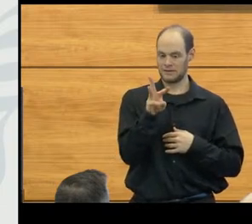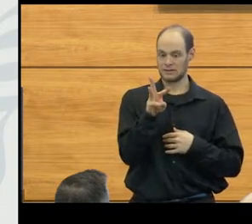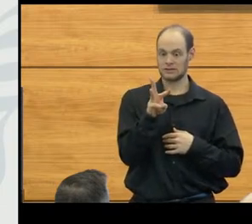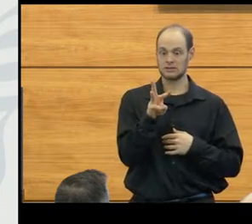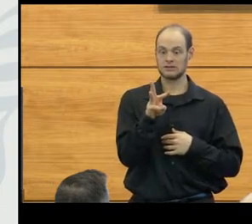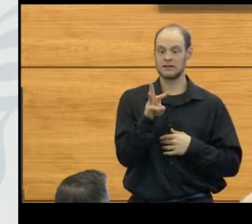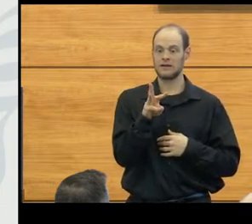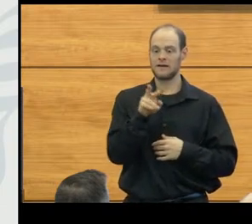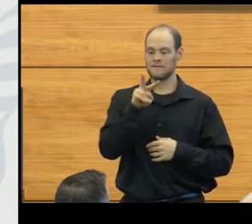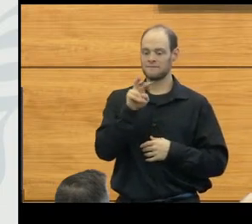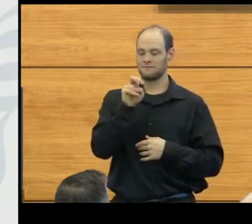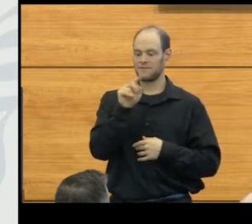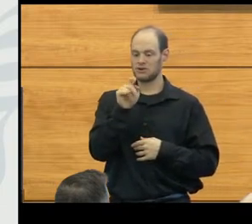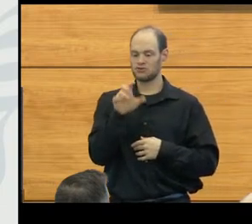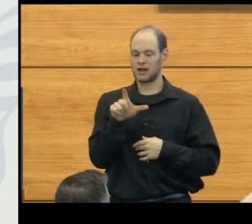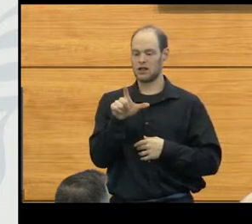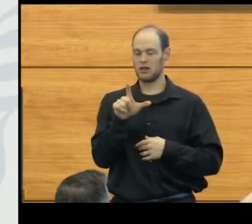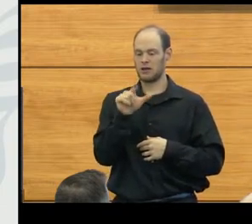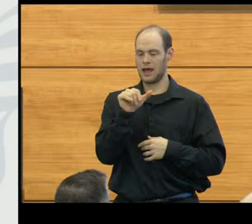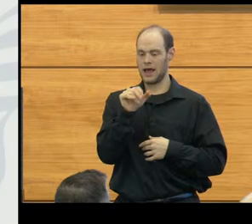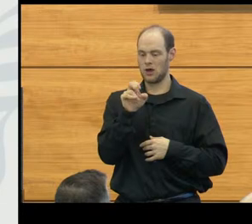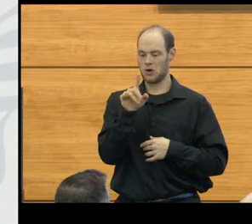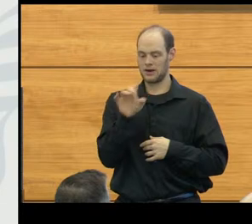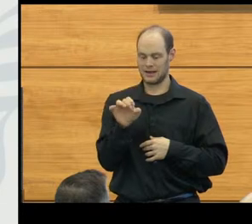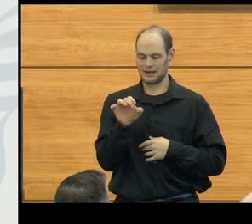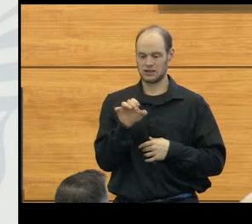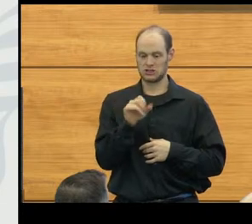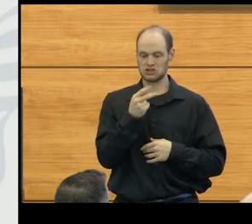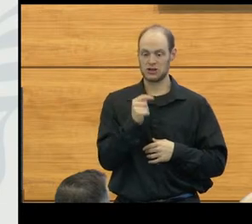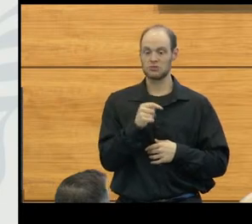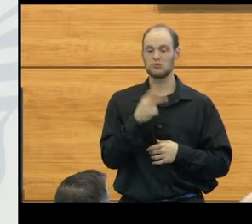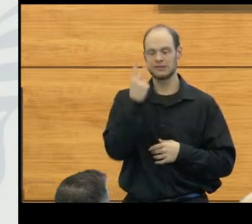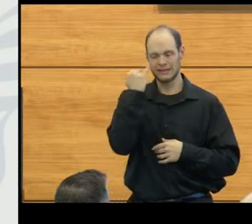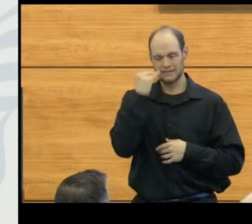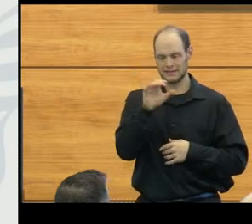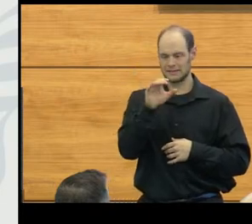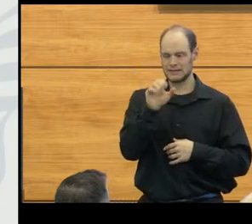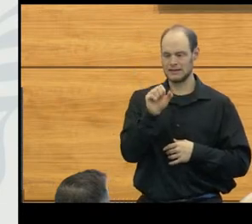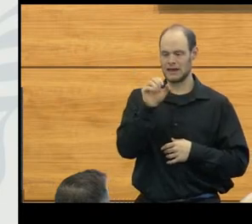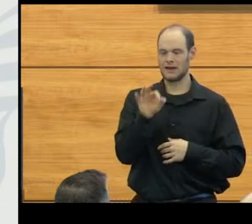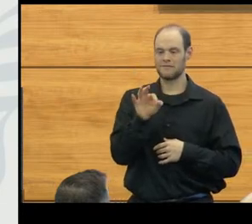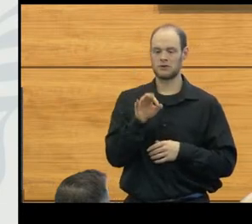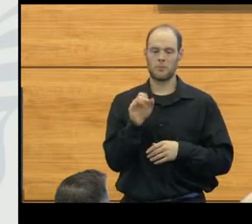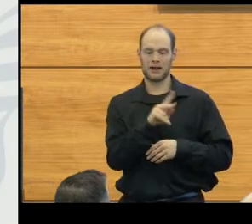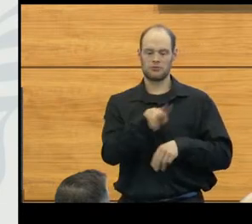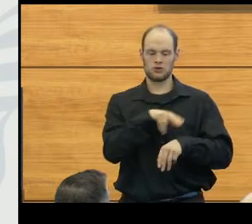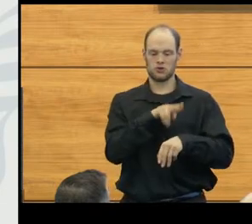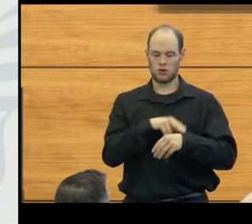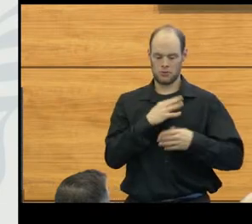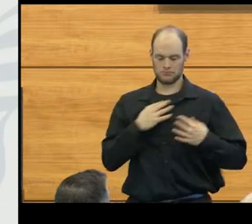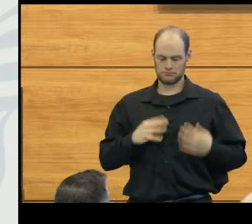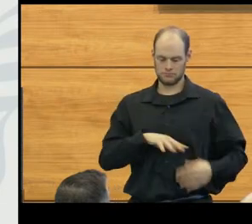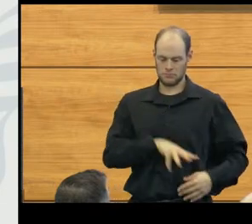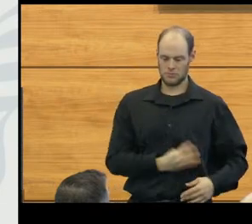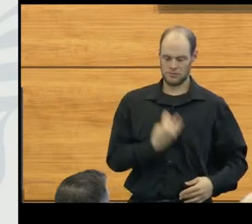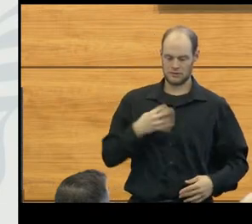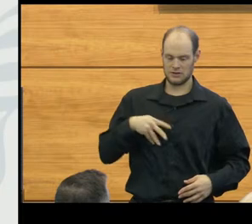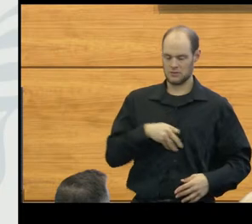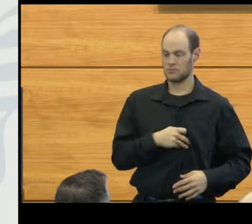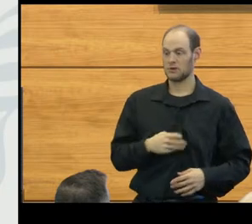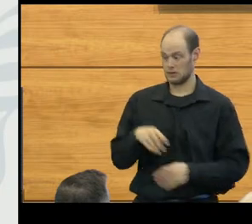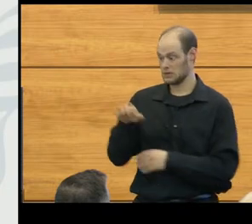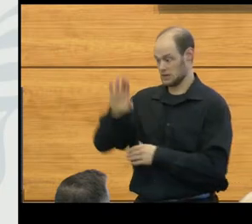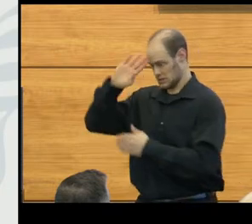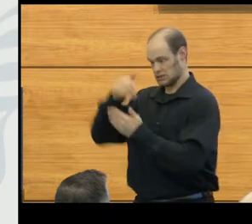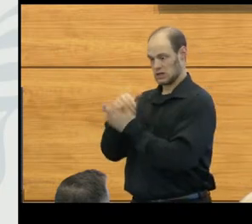a ventriculoatrial shunt because it was felt that it would be better to have the CSF return to the normal circulatory system. Casey,